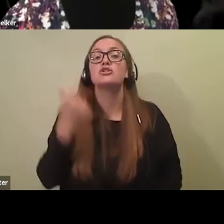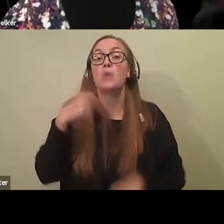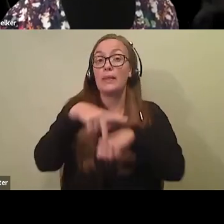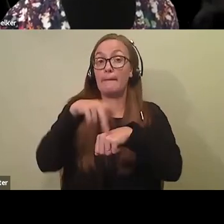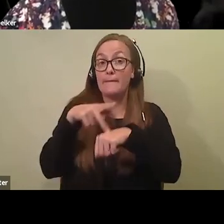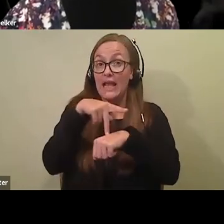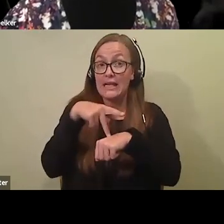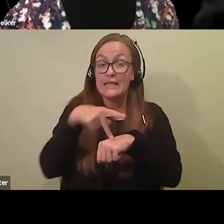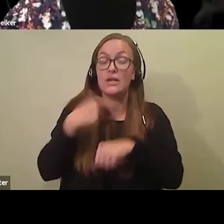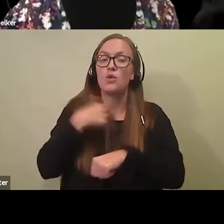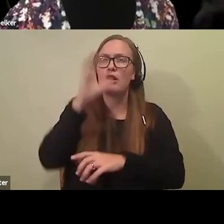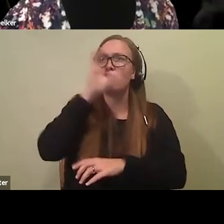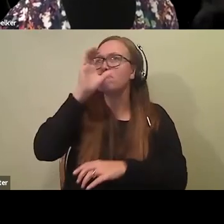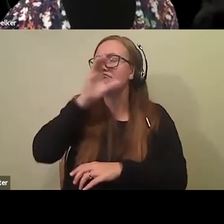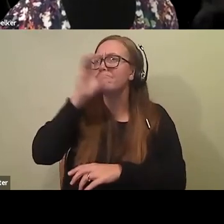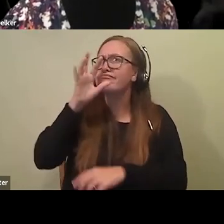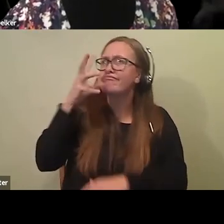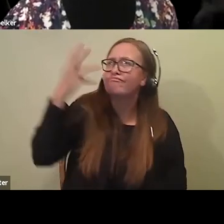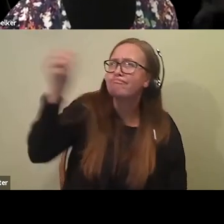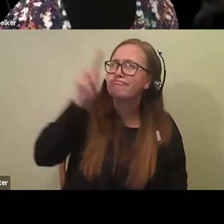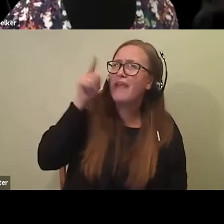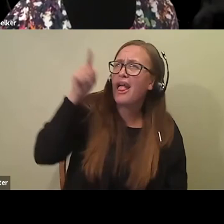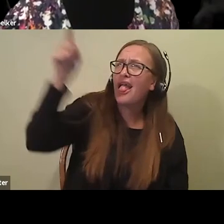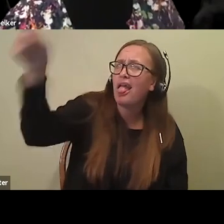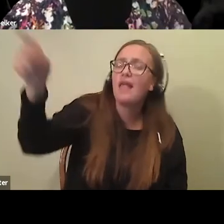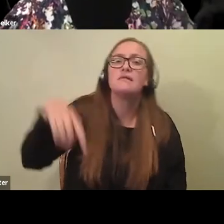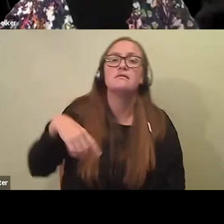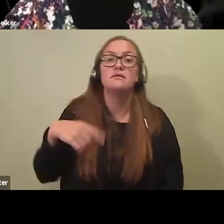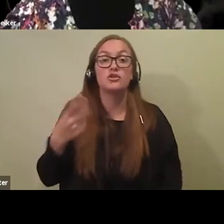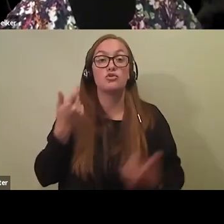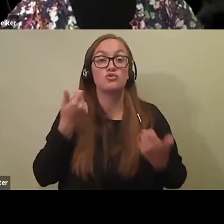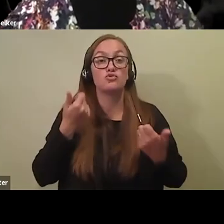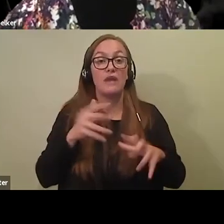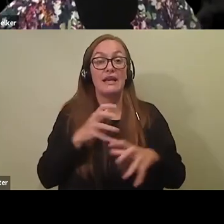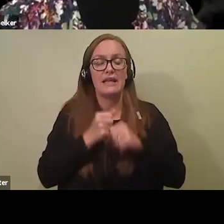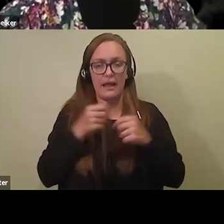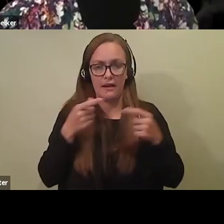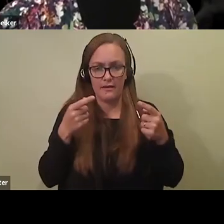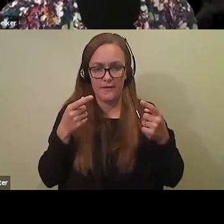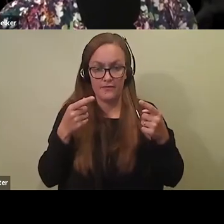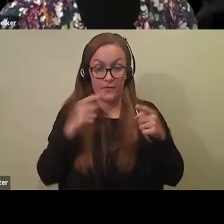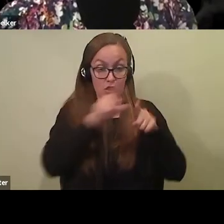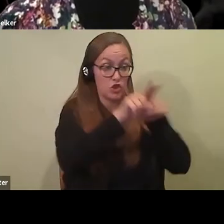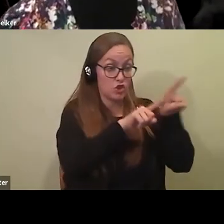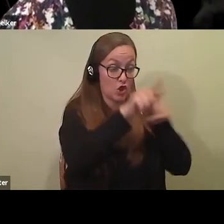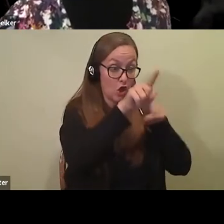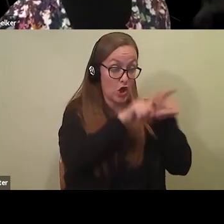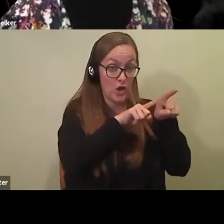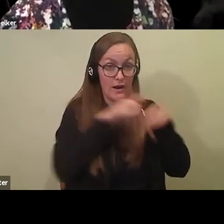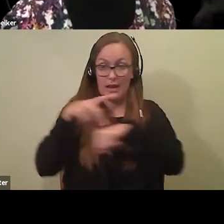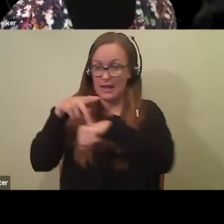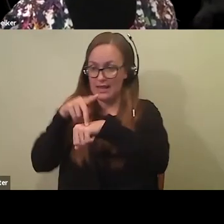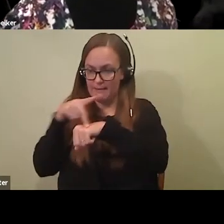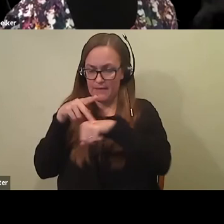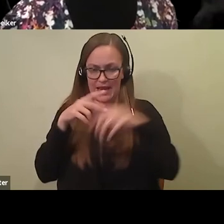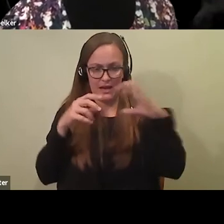we do that is you try to get this chance alignment where you have the star and the planet in front of it with